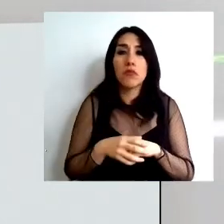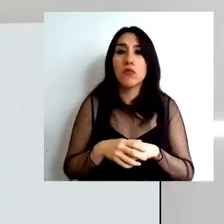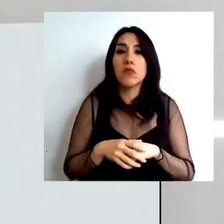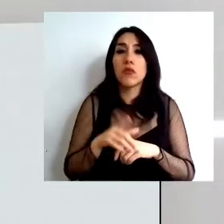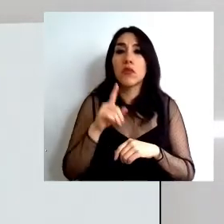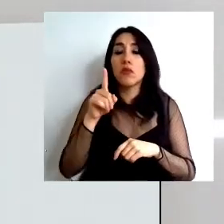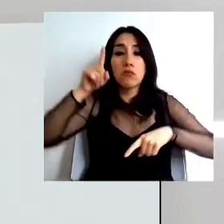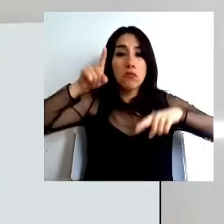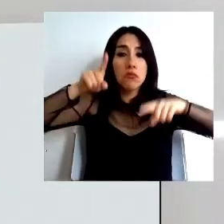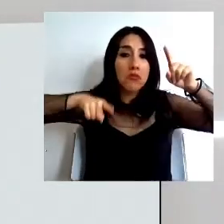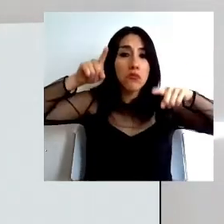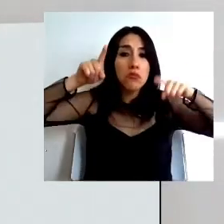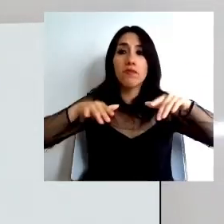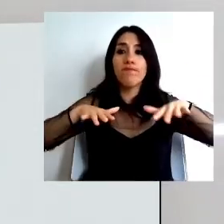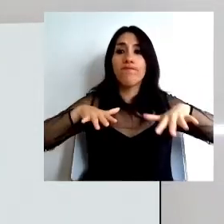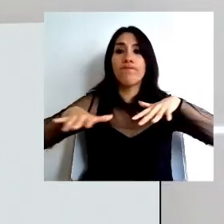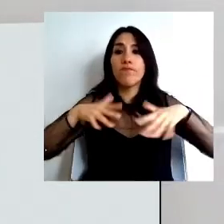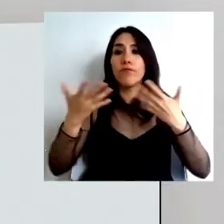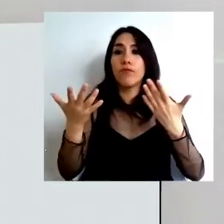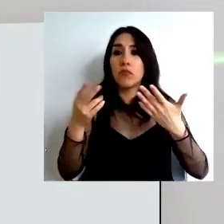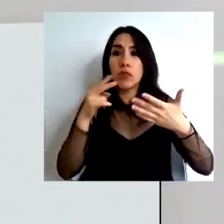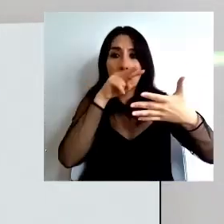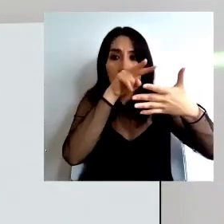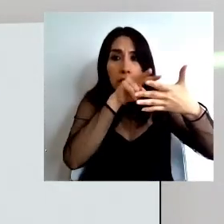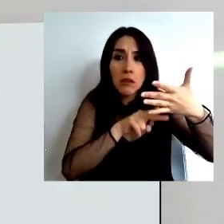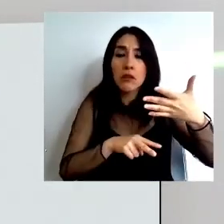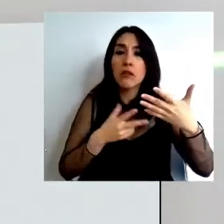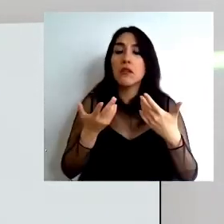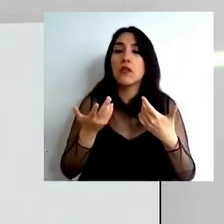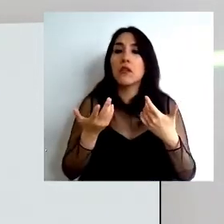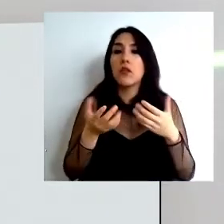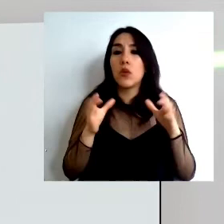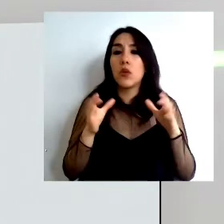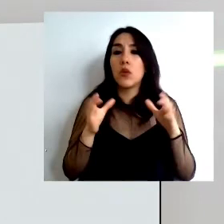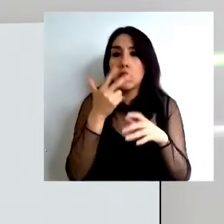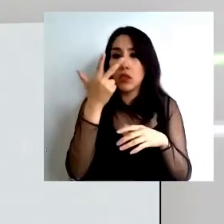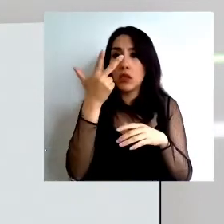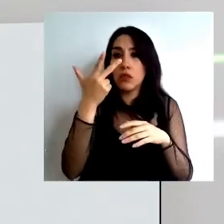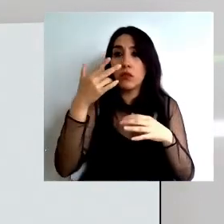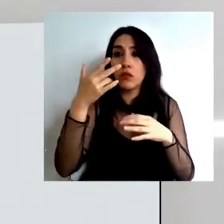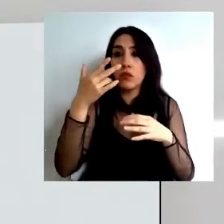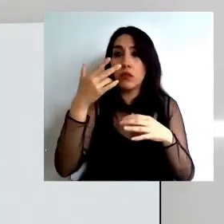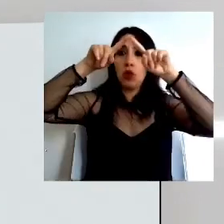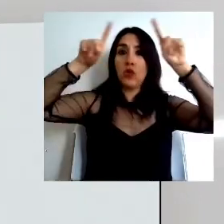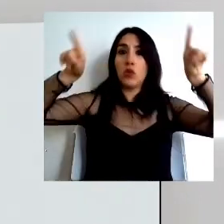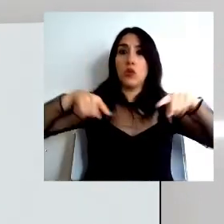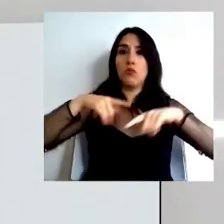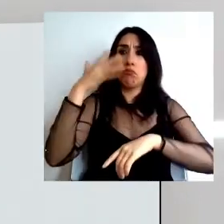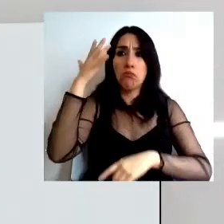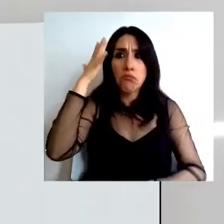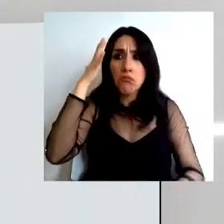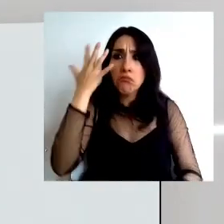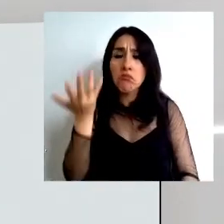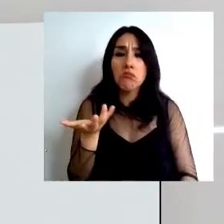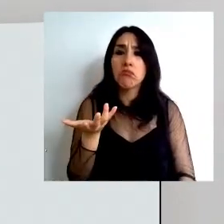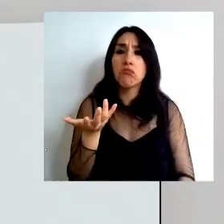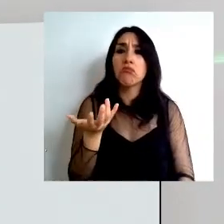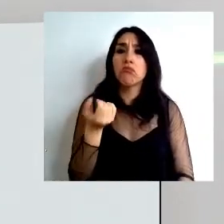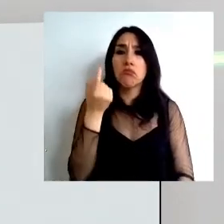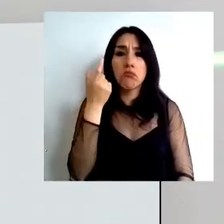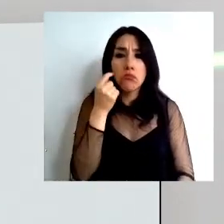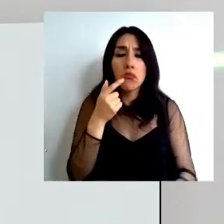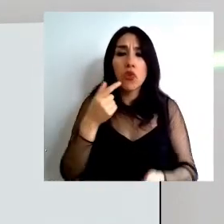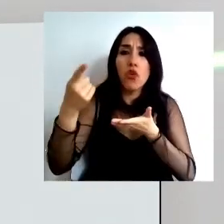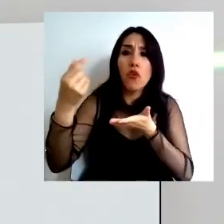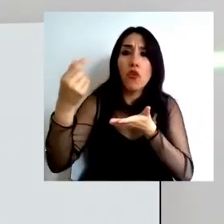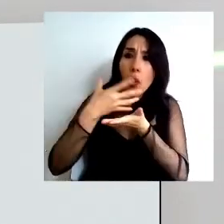only understands really simple information, and others like something like common language. And this is really